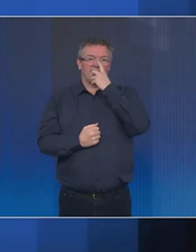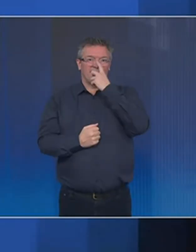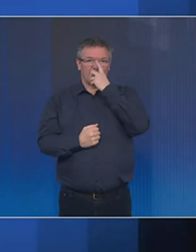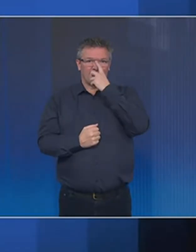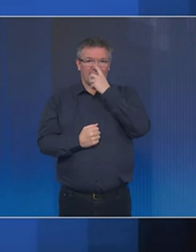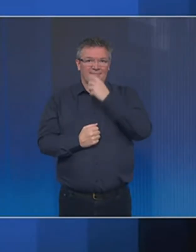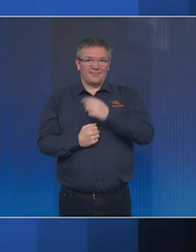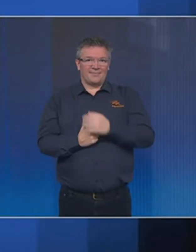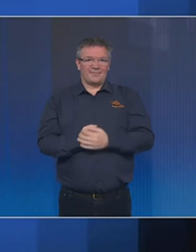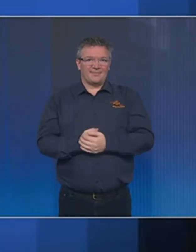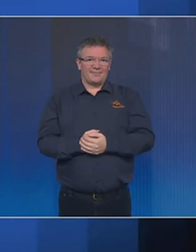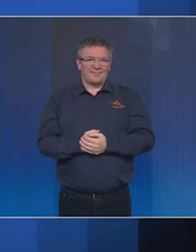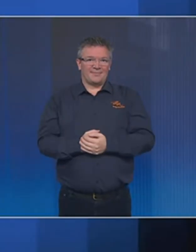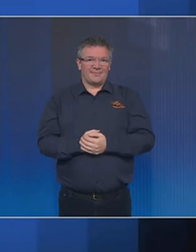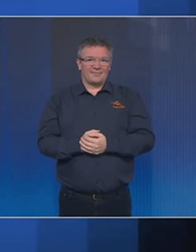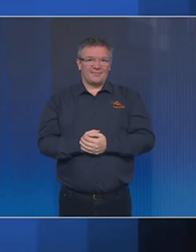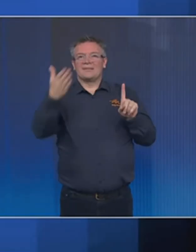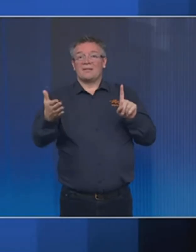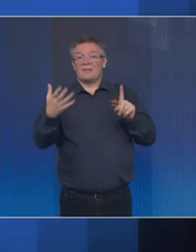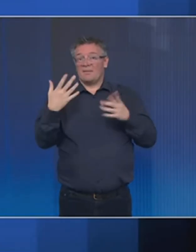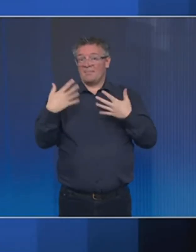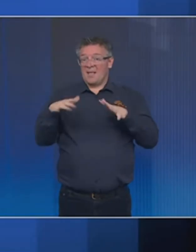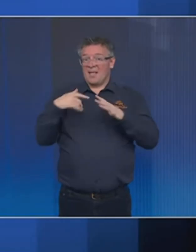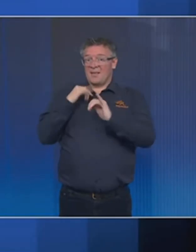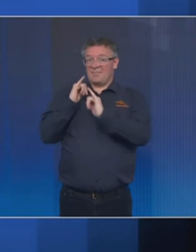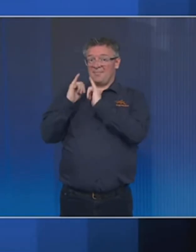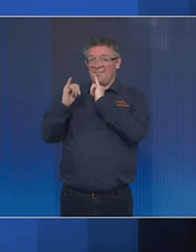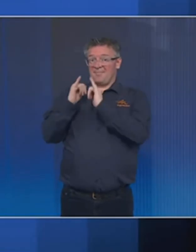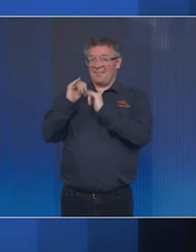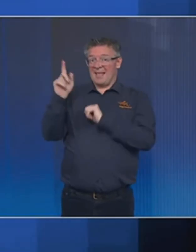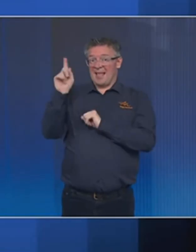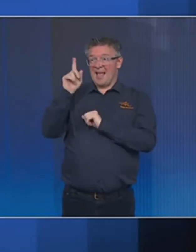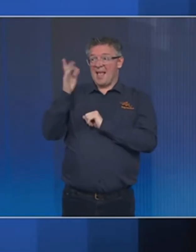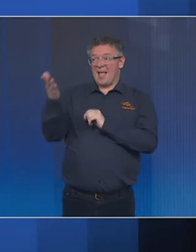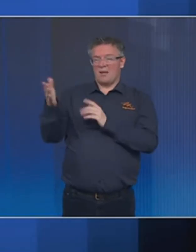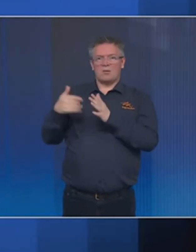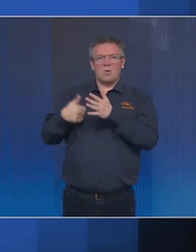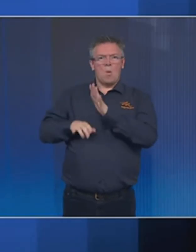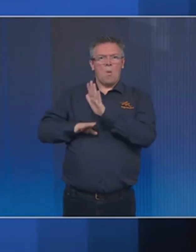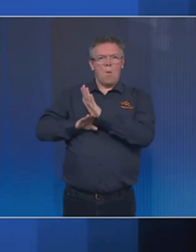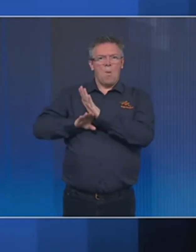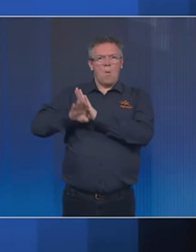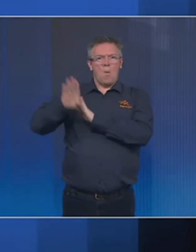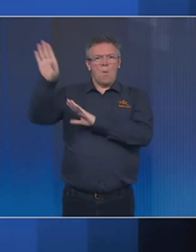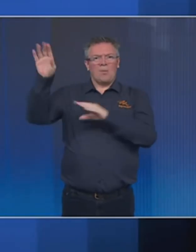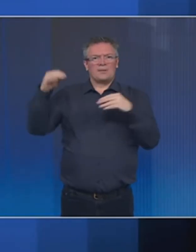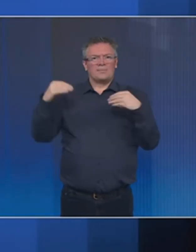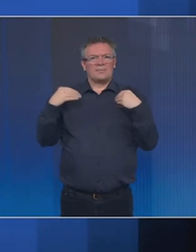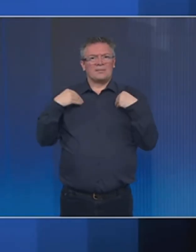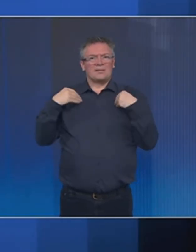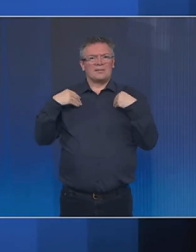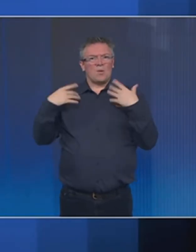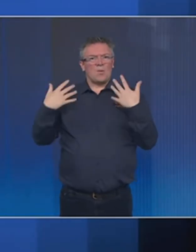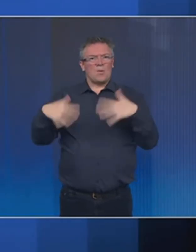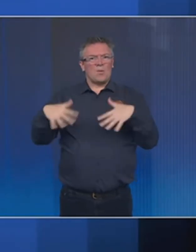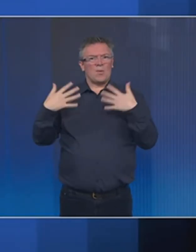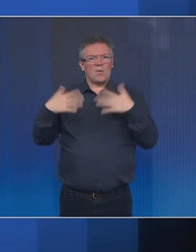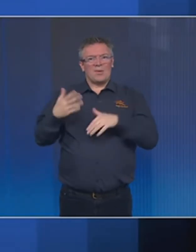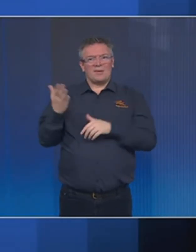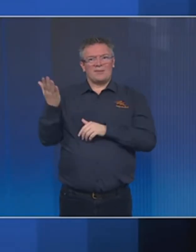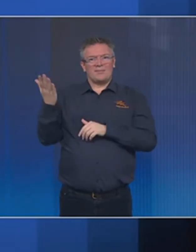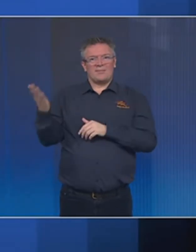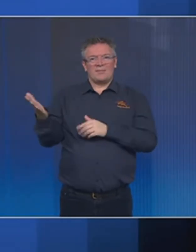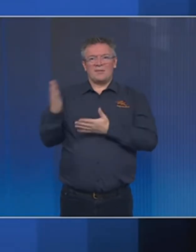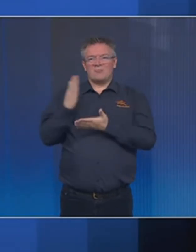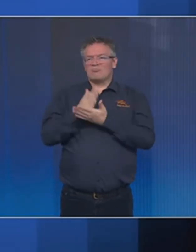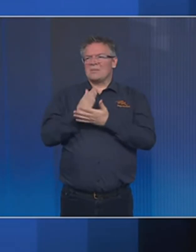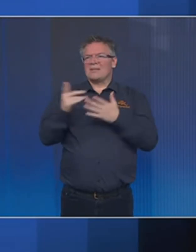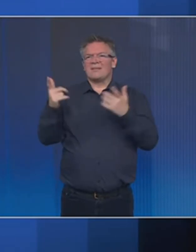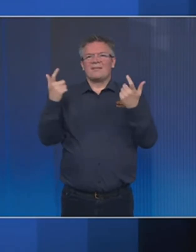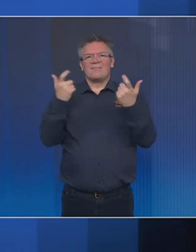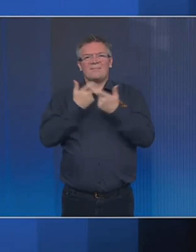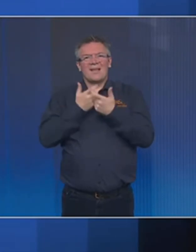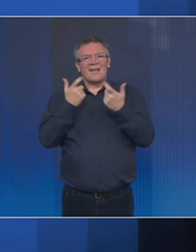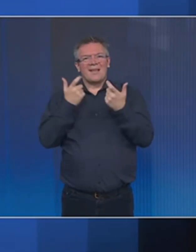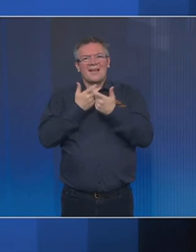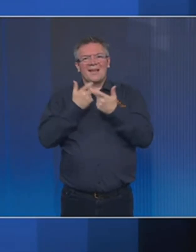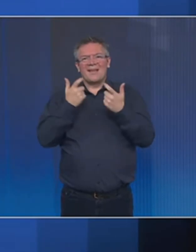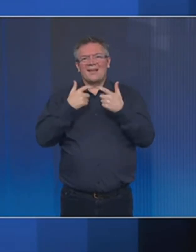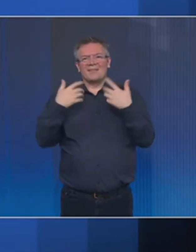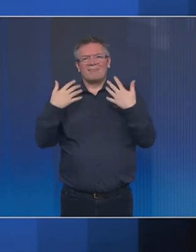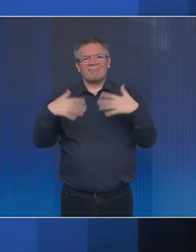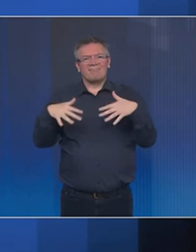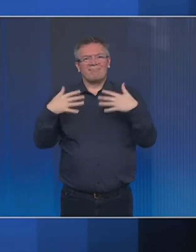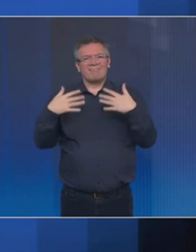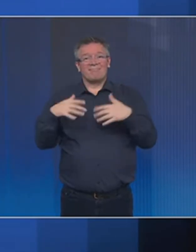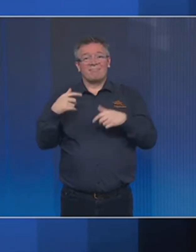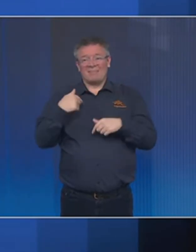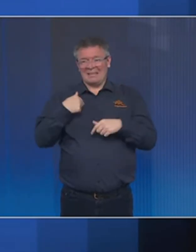Australian basketballer Josh Giddey. It's really funny. I started off never being a sport fan. I grew up being bad at